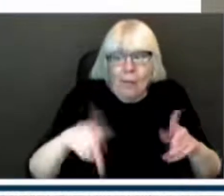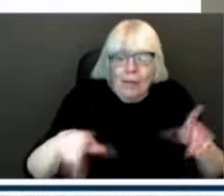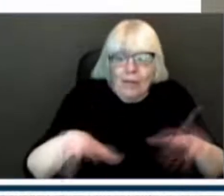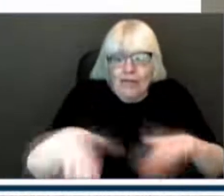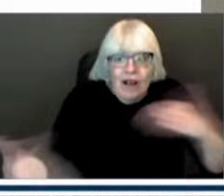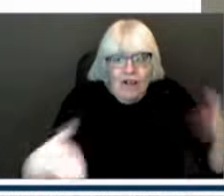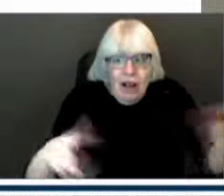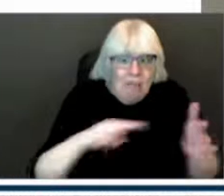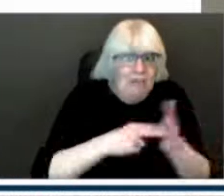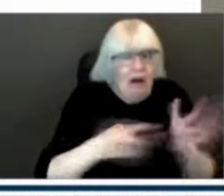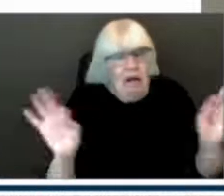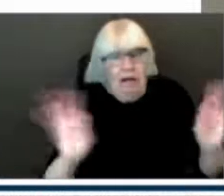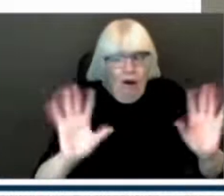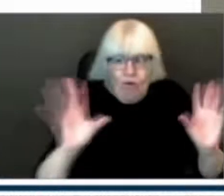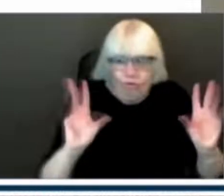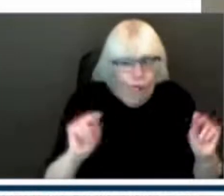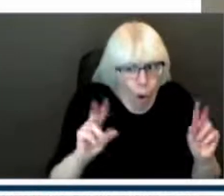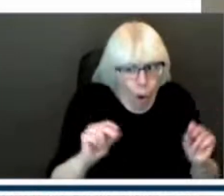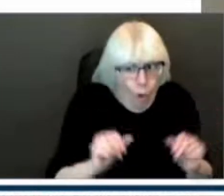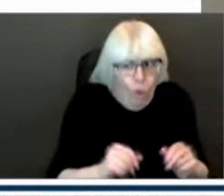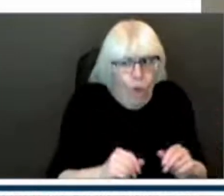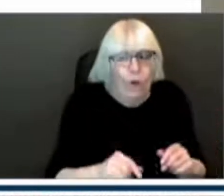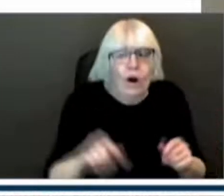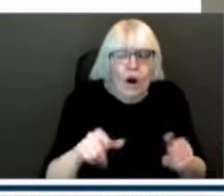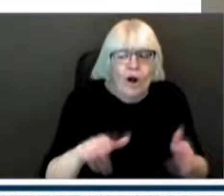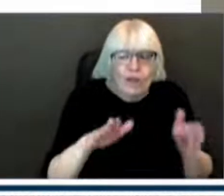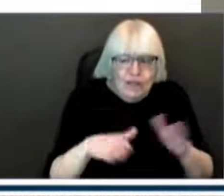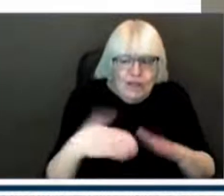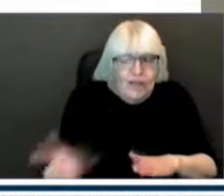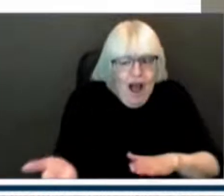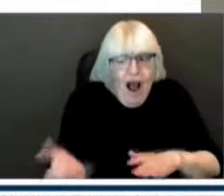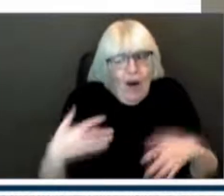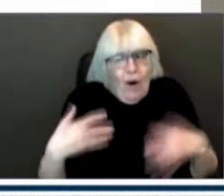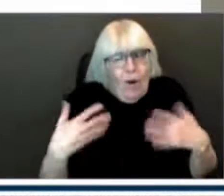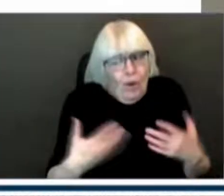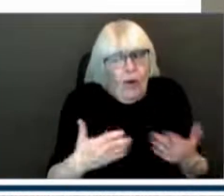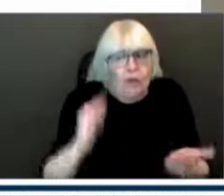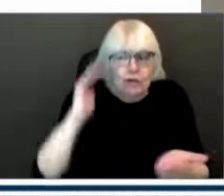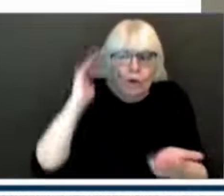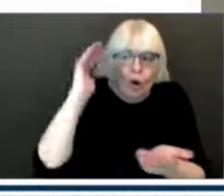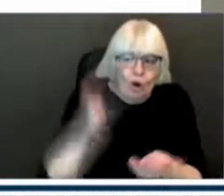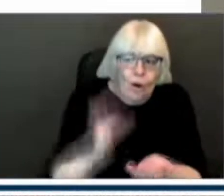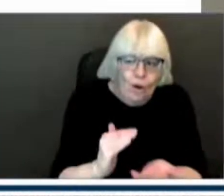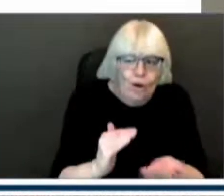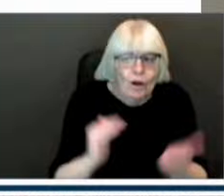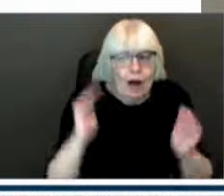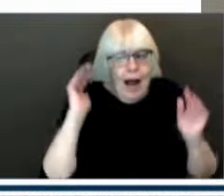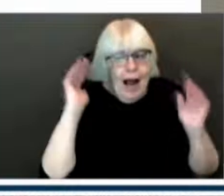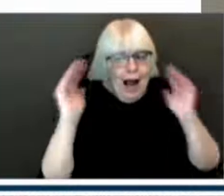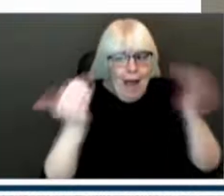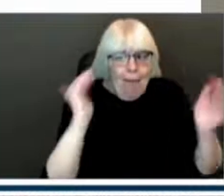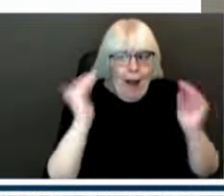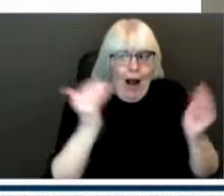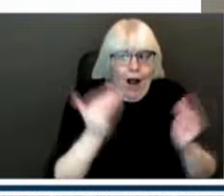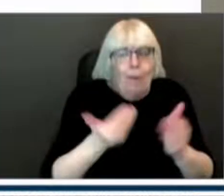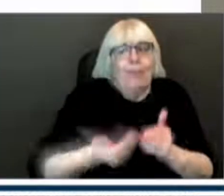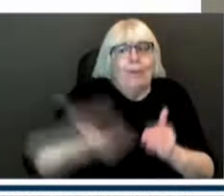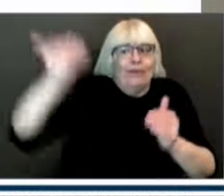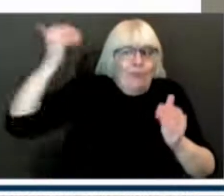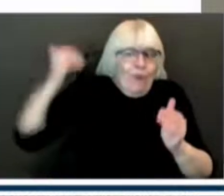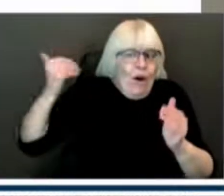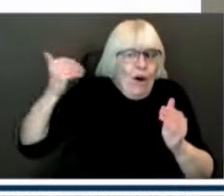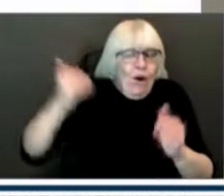percentage perspective. The key reason to that is quite clearly the impact of